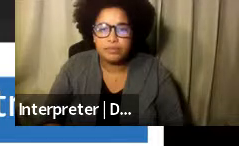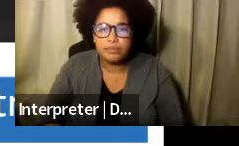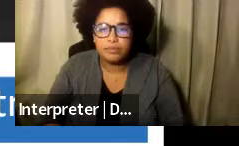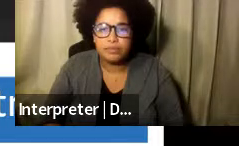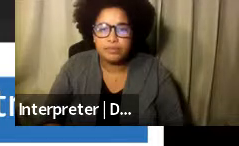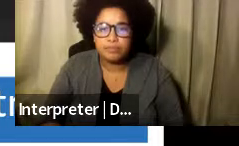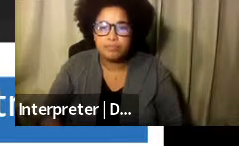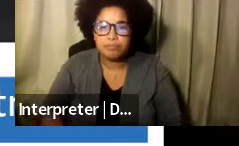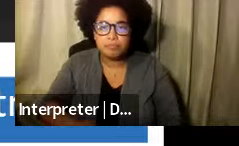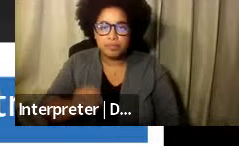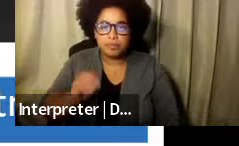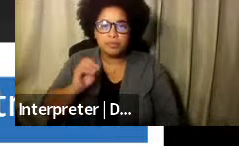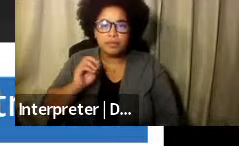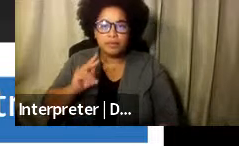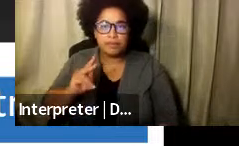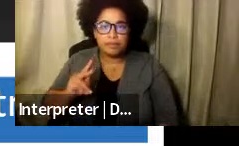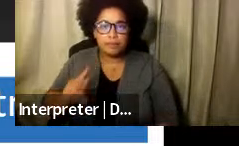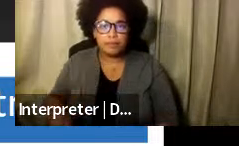Okay.